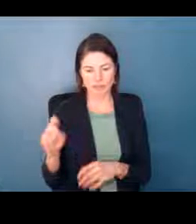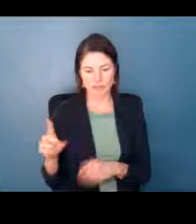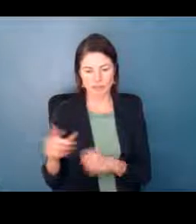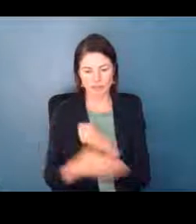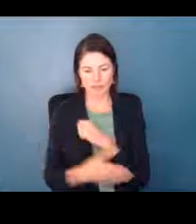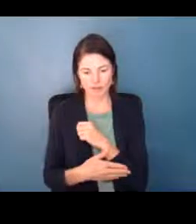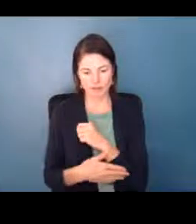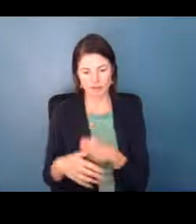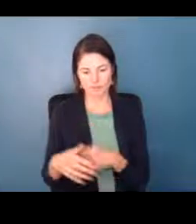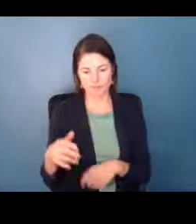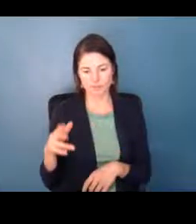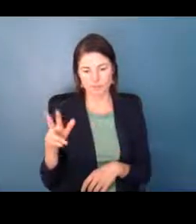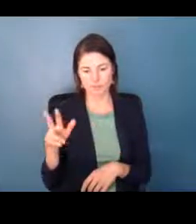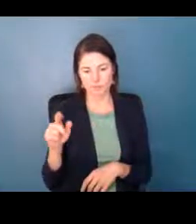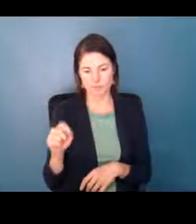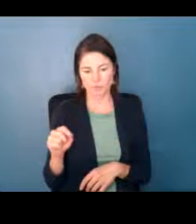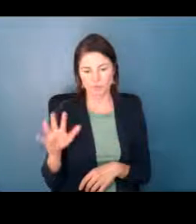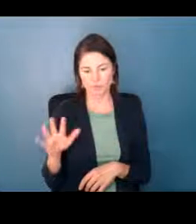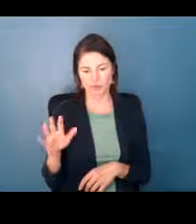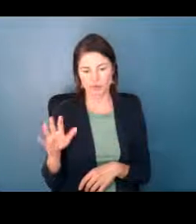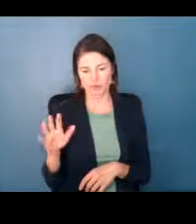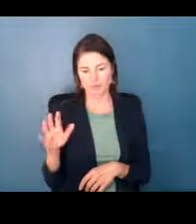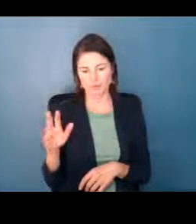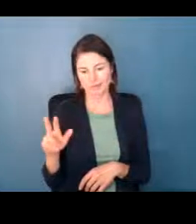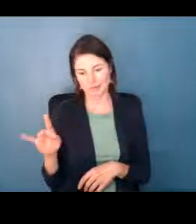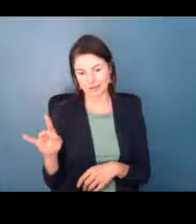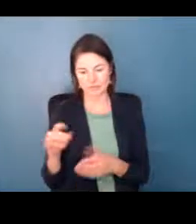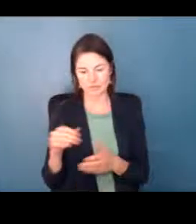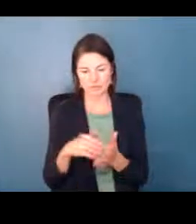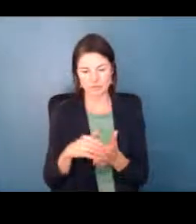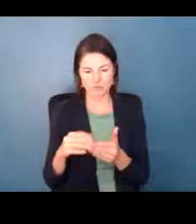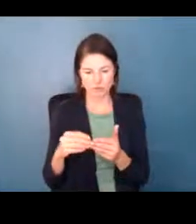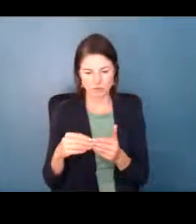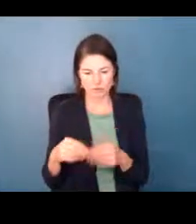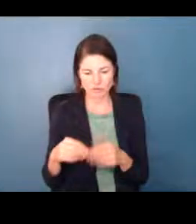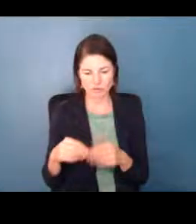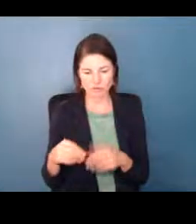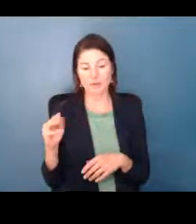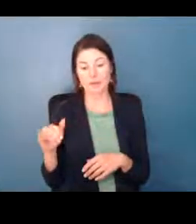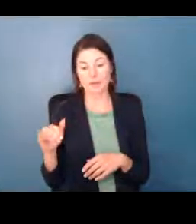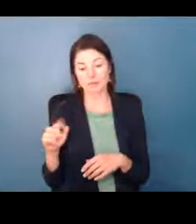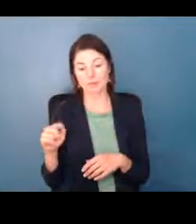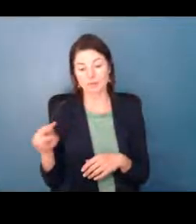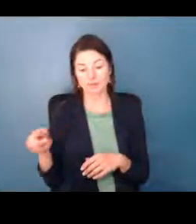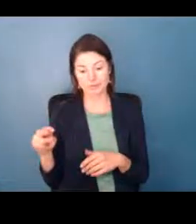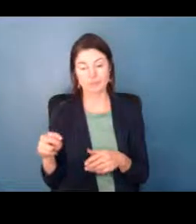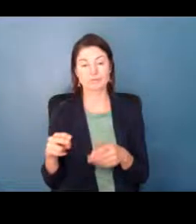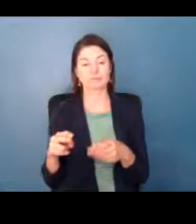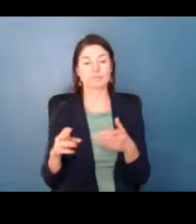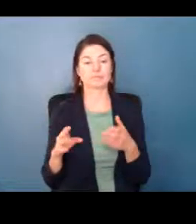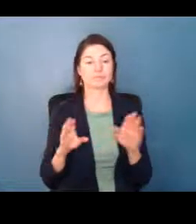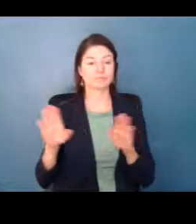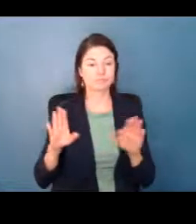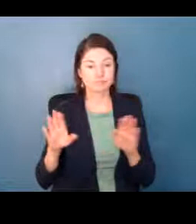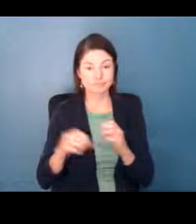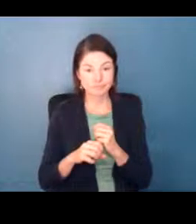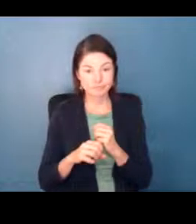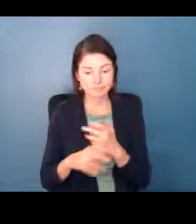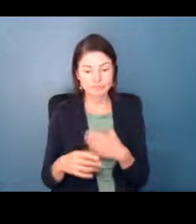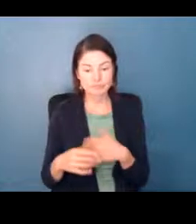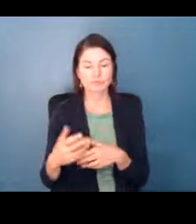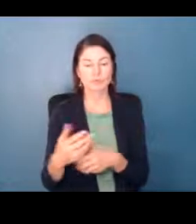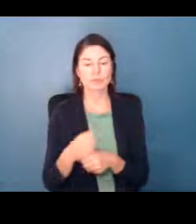$3,538,000 of supplemental funds to award the contract. In May of 22, the department advertised the contract, held bid opening in July, and the contract received